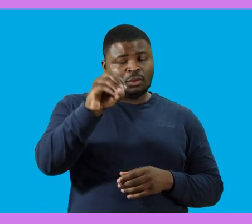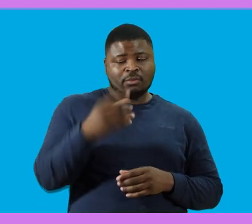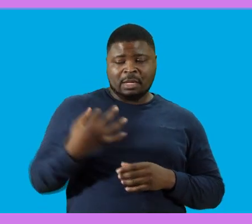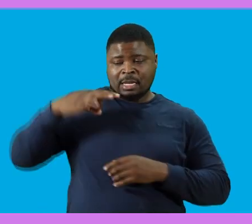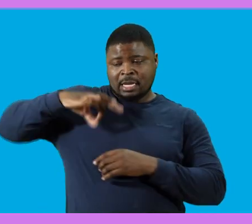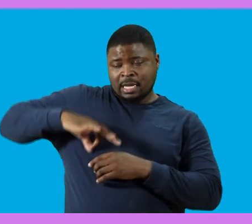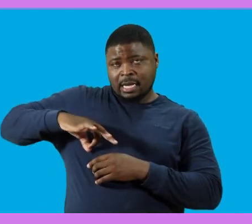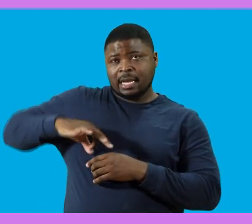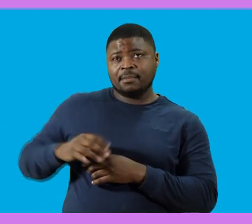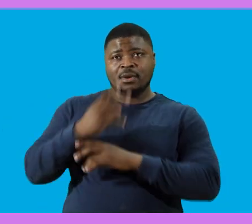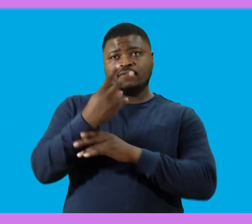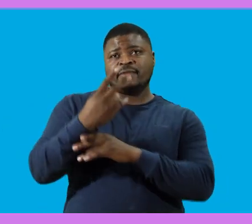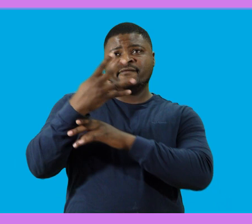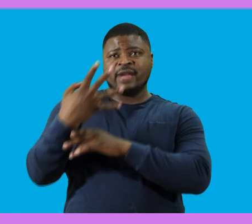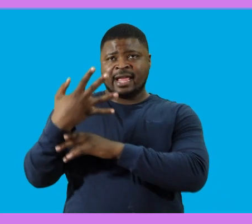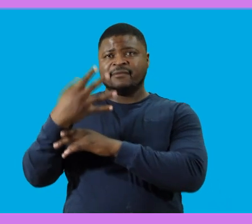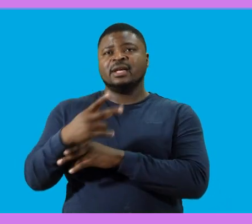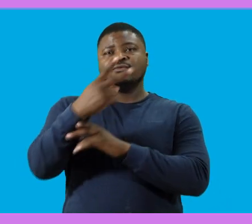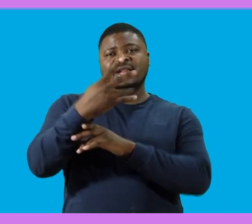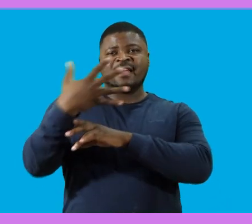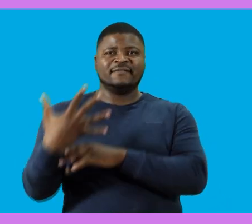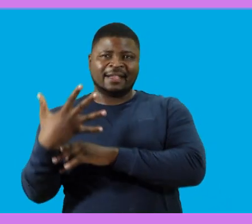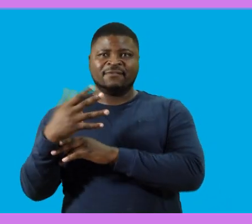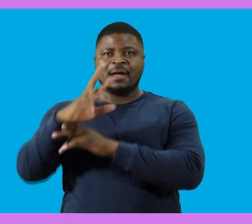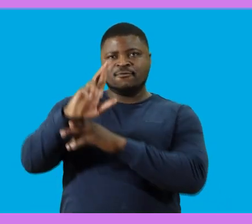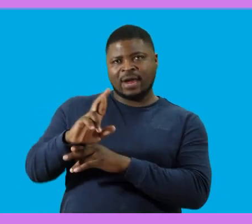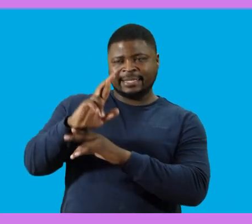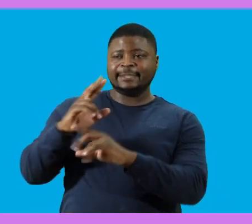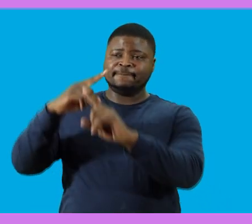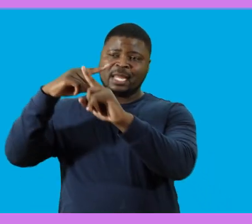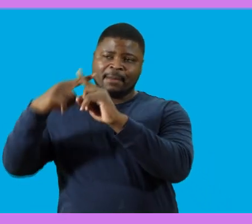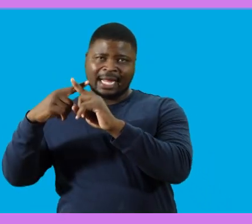is the 25 Rand